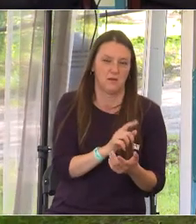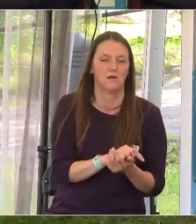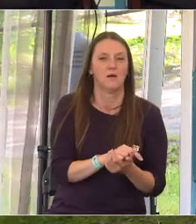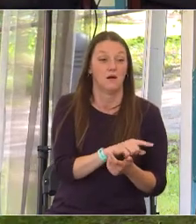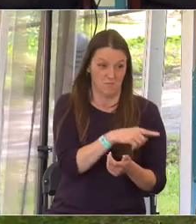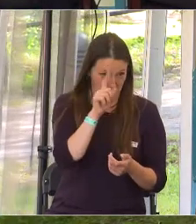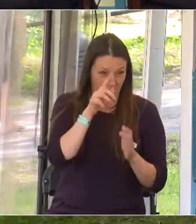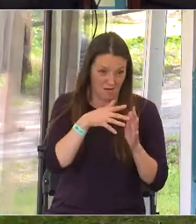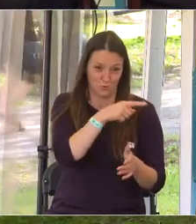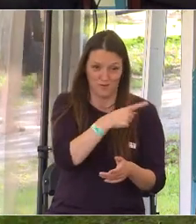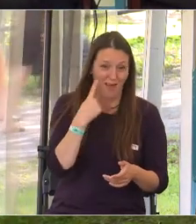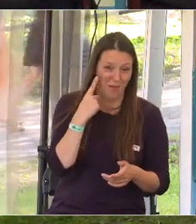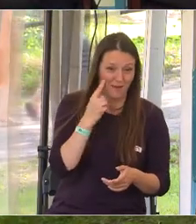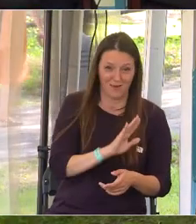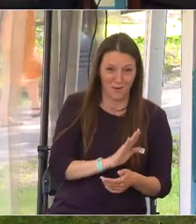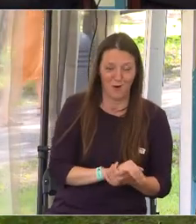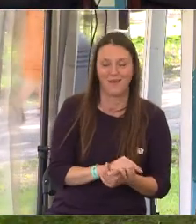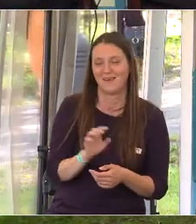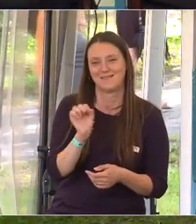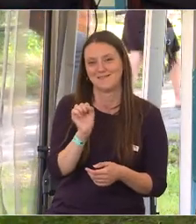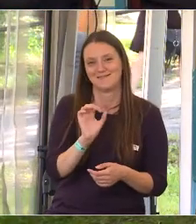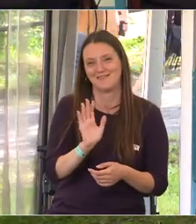on the side one day.